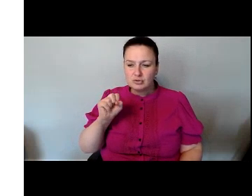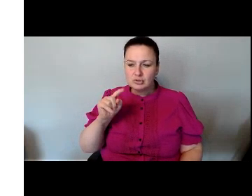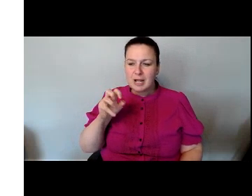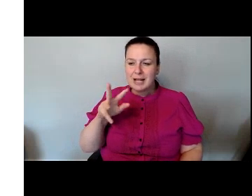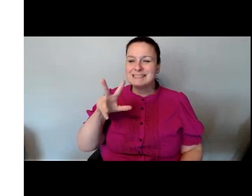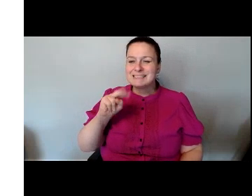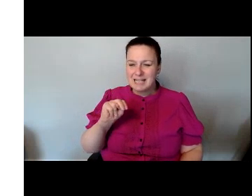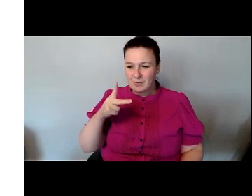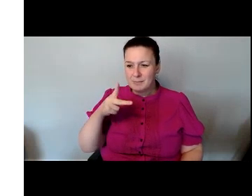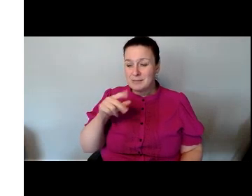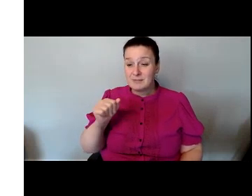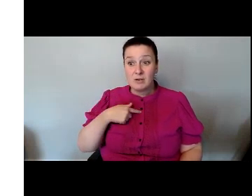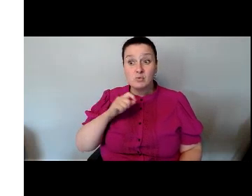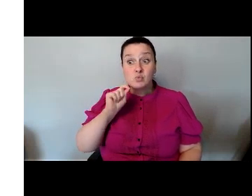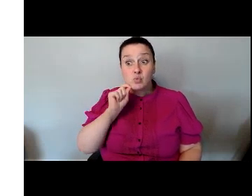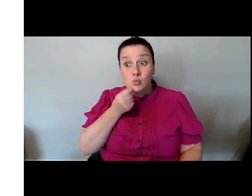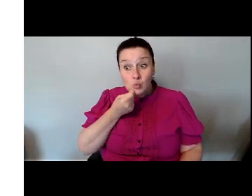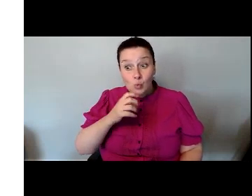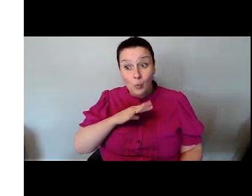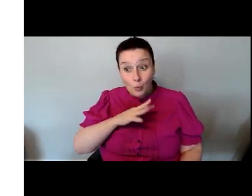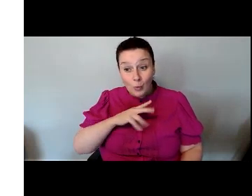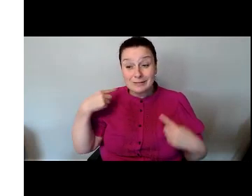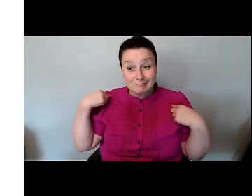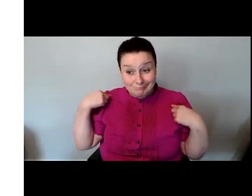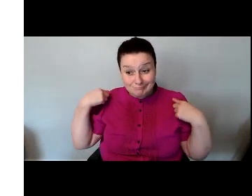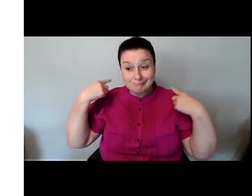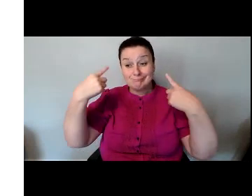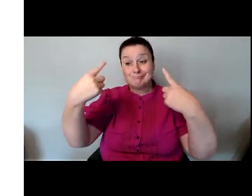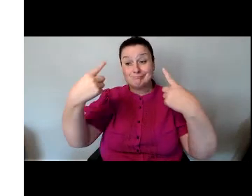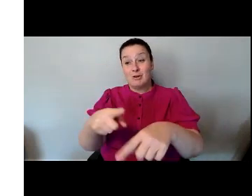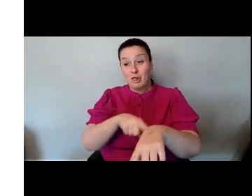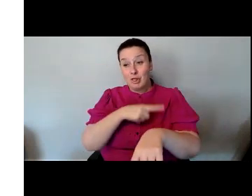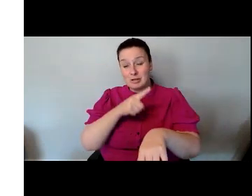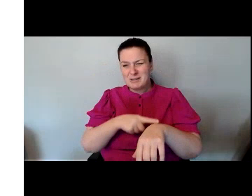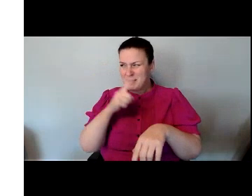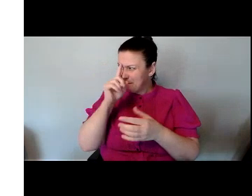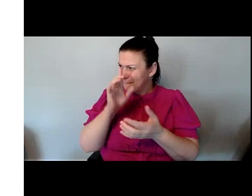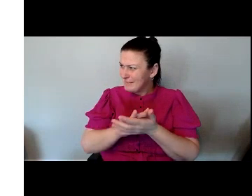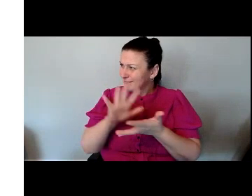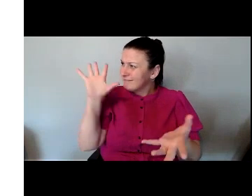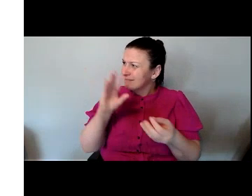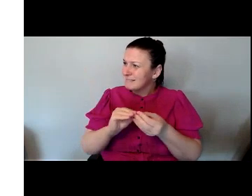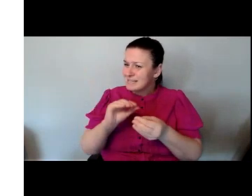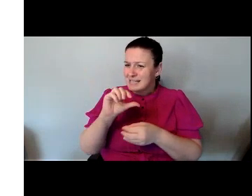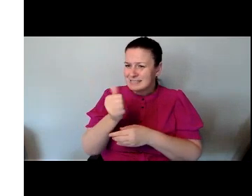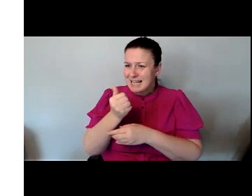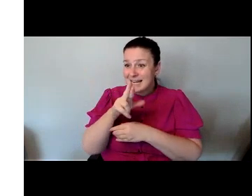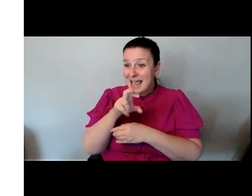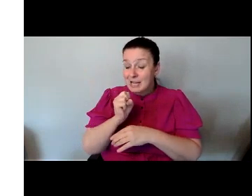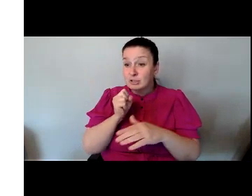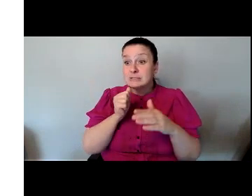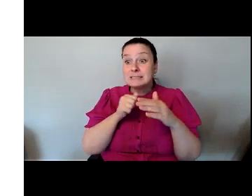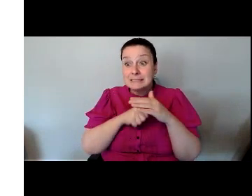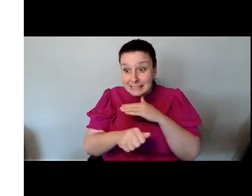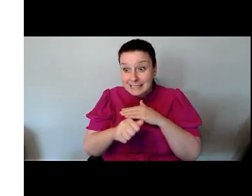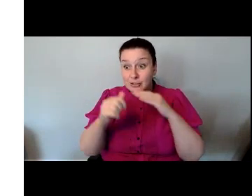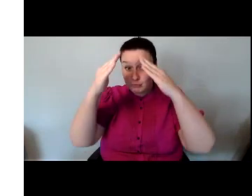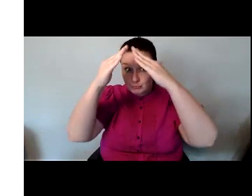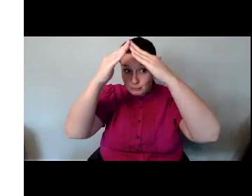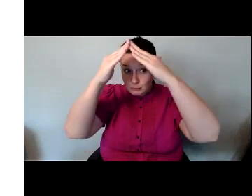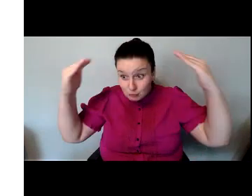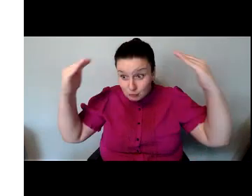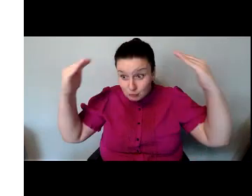really cool. It's been around for a long time, and I believe it's 10 acres under roof. So it's an entirely